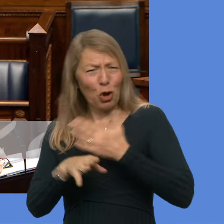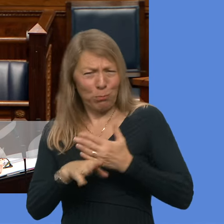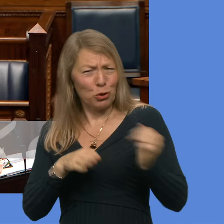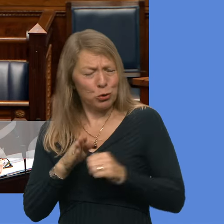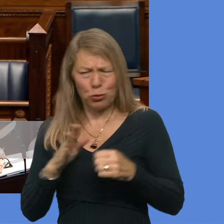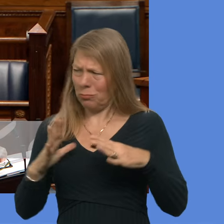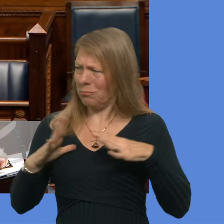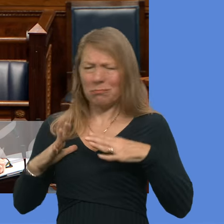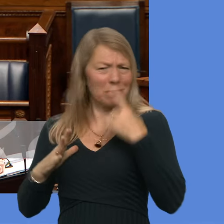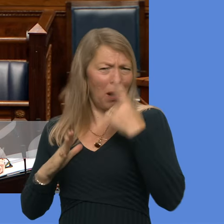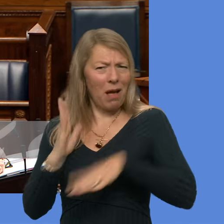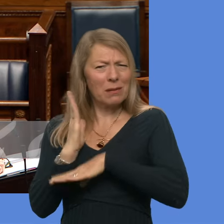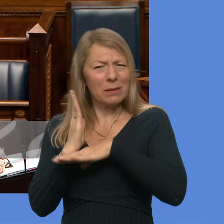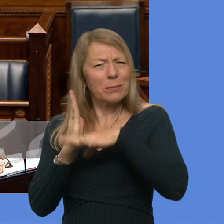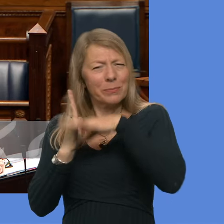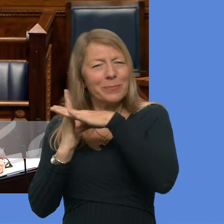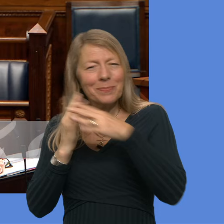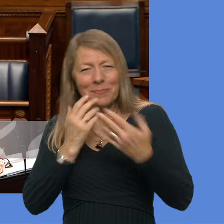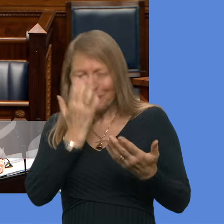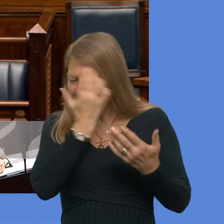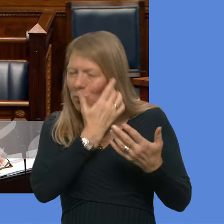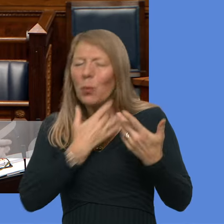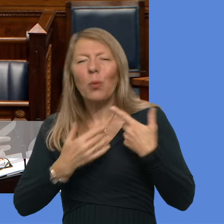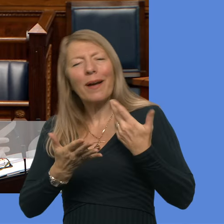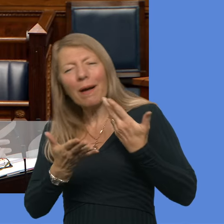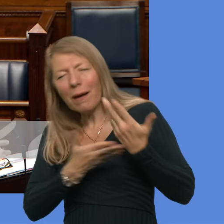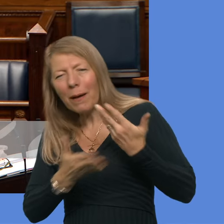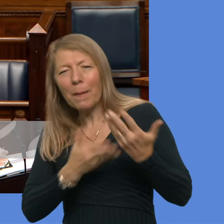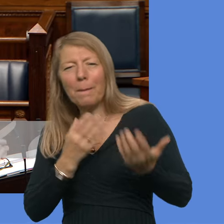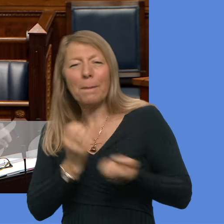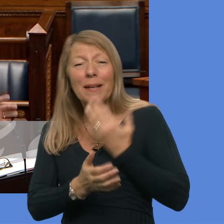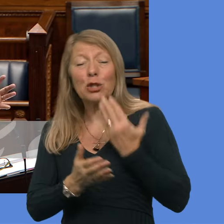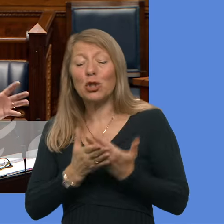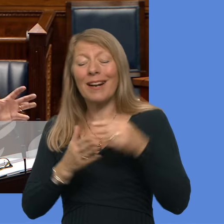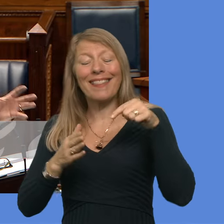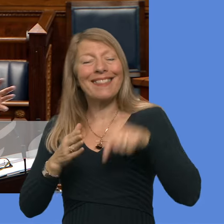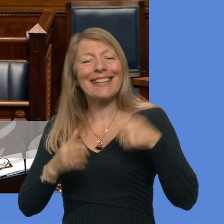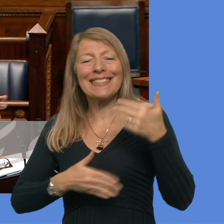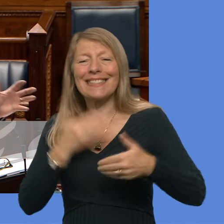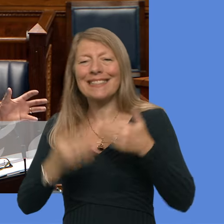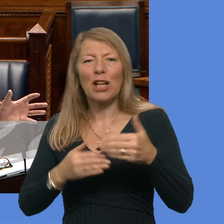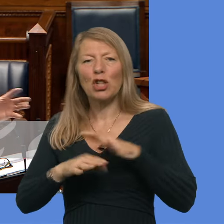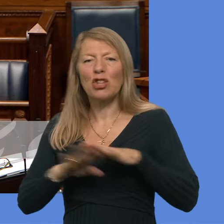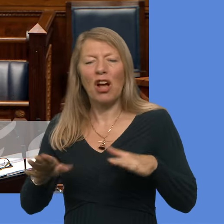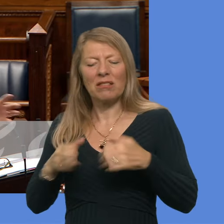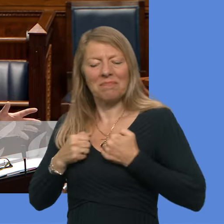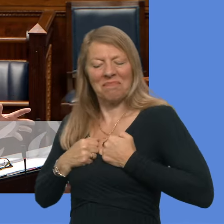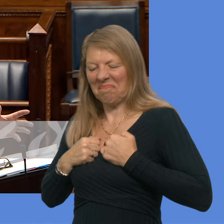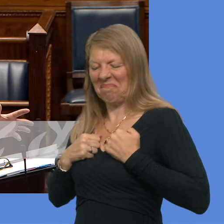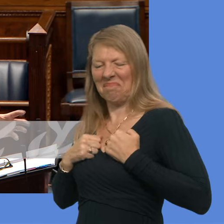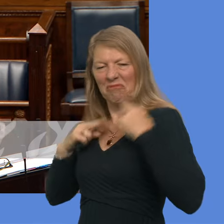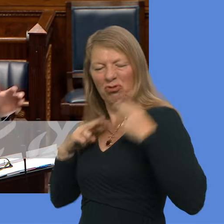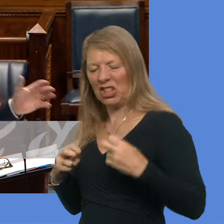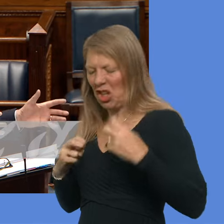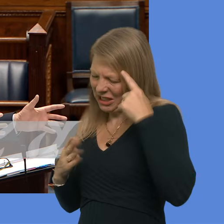themselves and with the representative body to try and make sure that we're working collaboratively in all of this. There is also work to be done between the higher education and the further